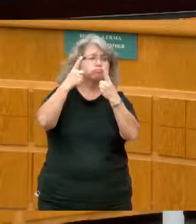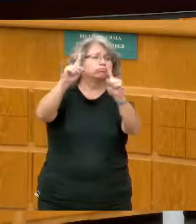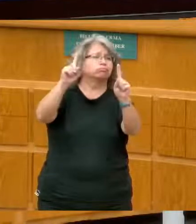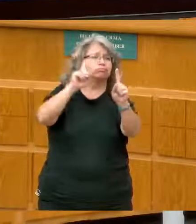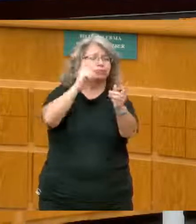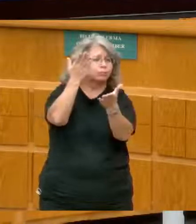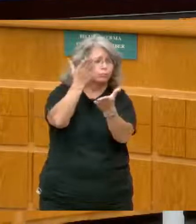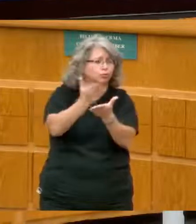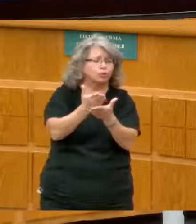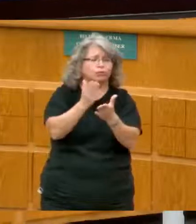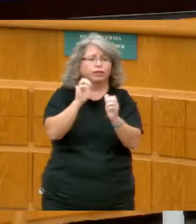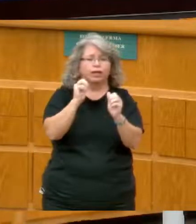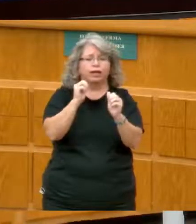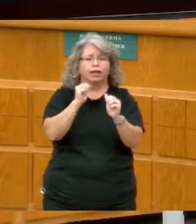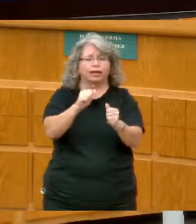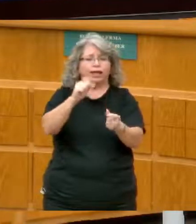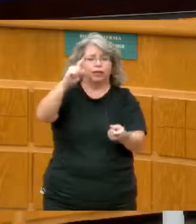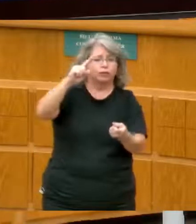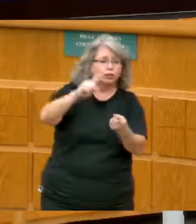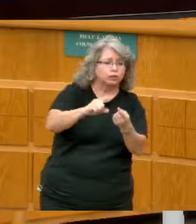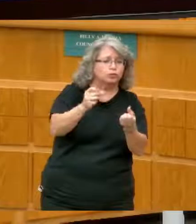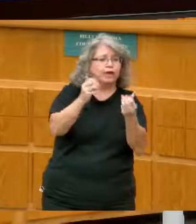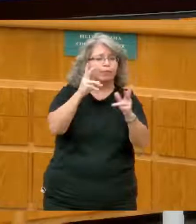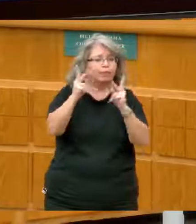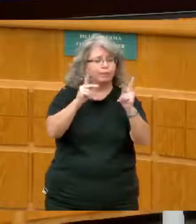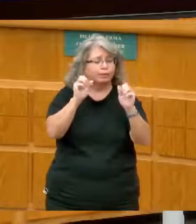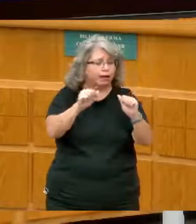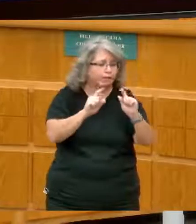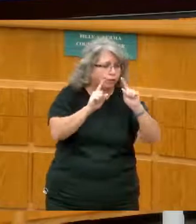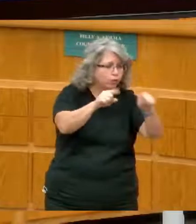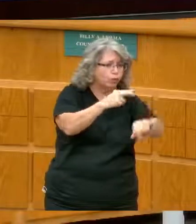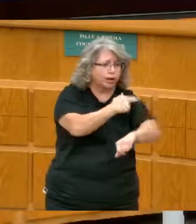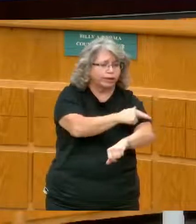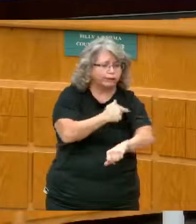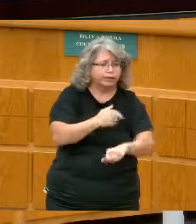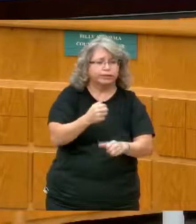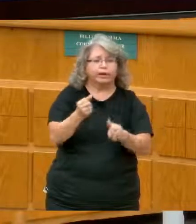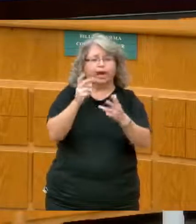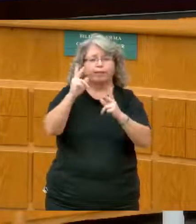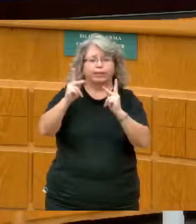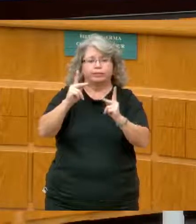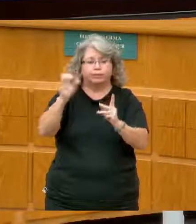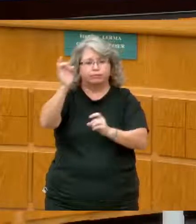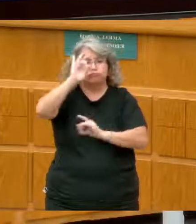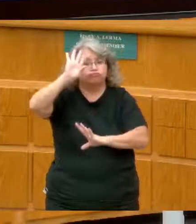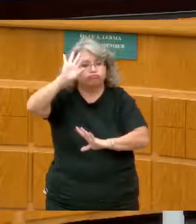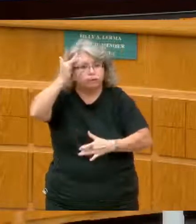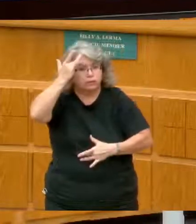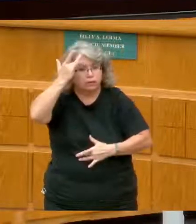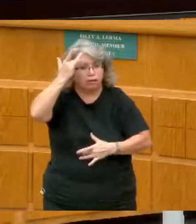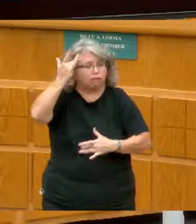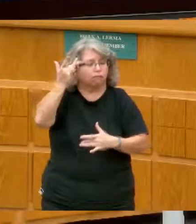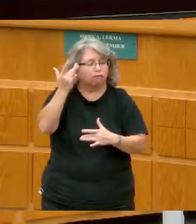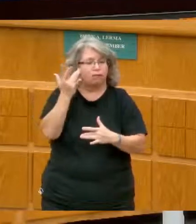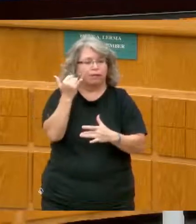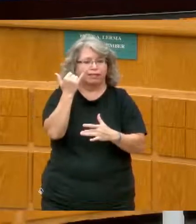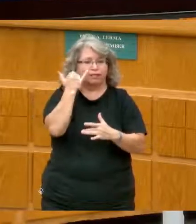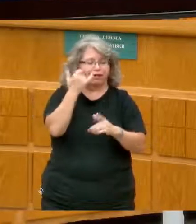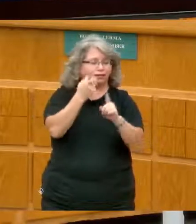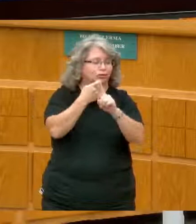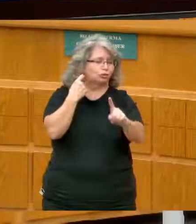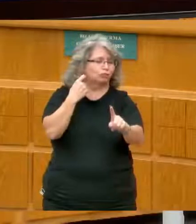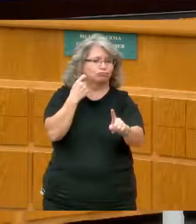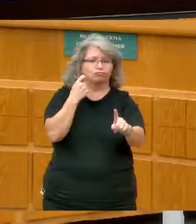and severe reactions to the disease. And this is directly from the State Department of Health Services,